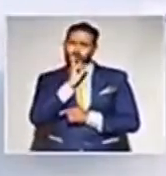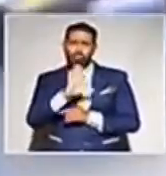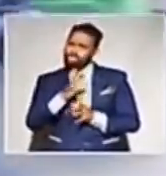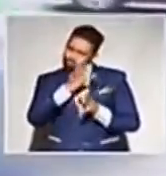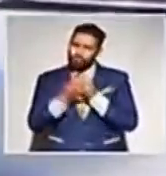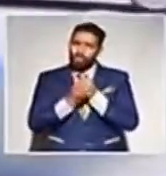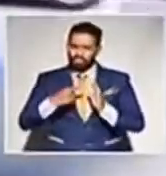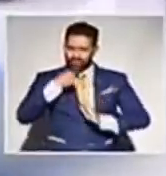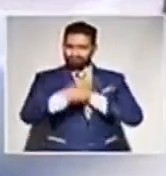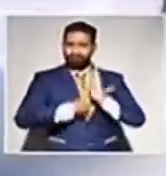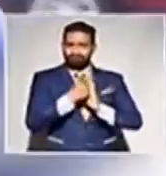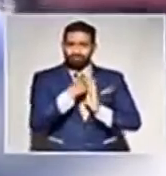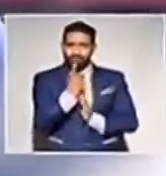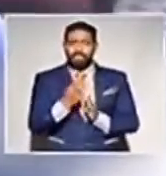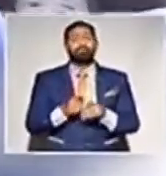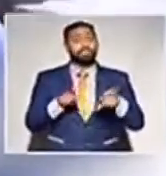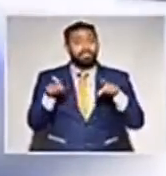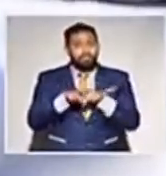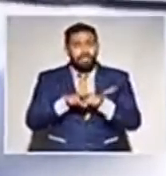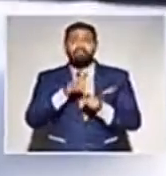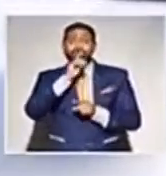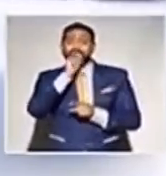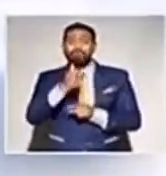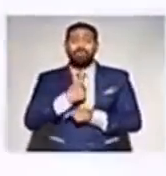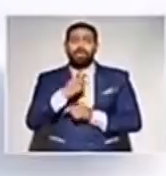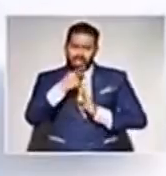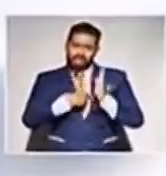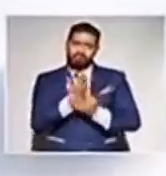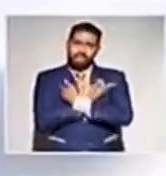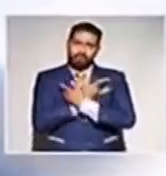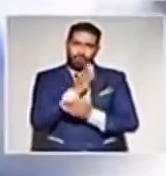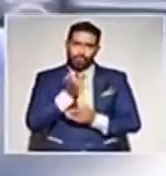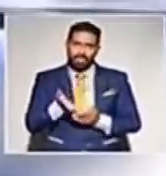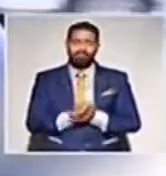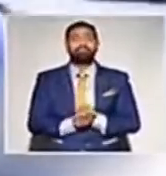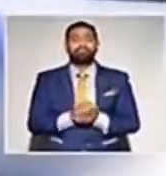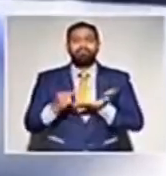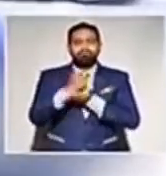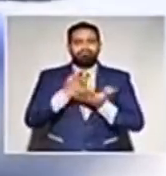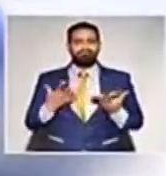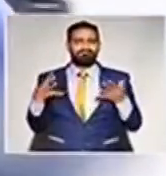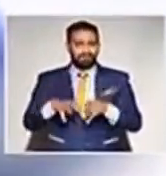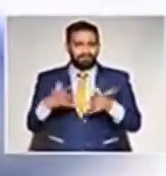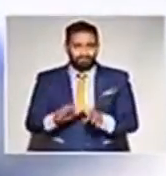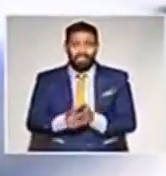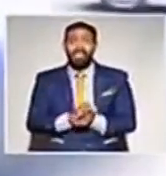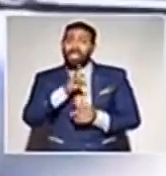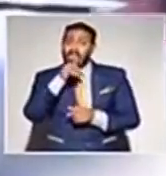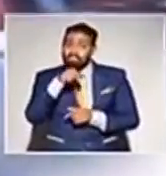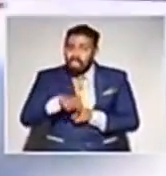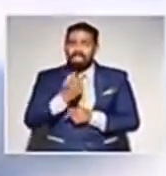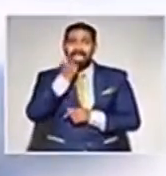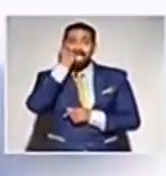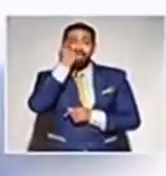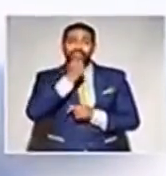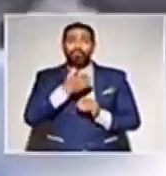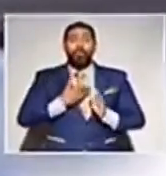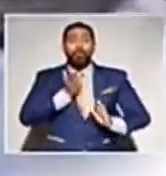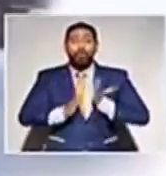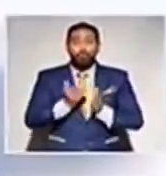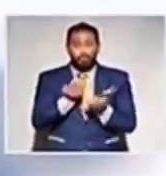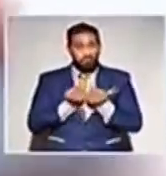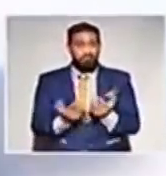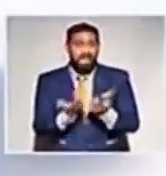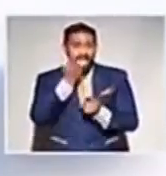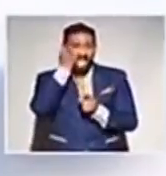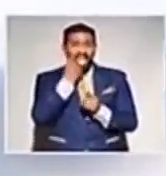stage theatrics. There's a group that engages in these theatrics. Don't stir up claims of Kottu that makes people infertile. Raja from Jaffna,